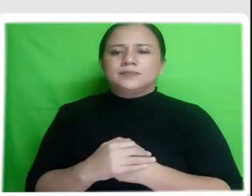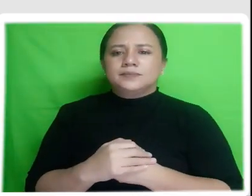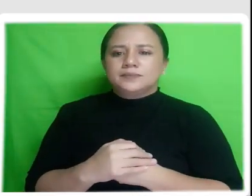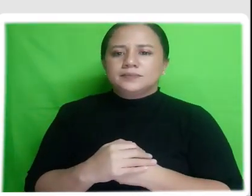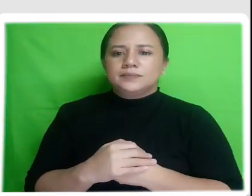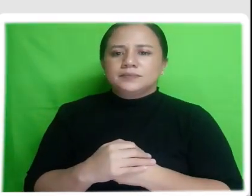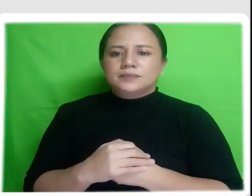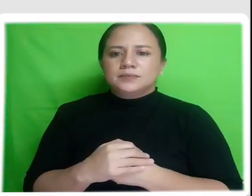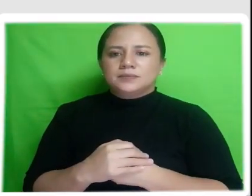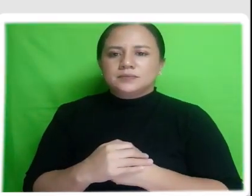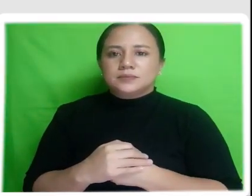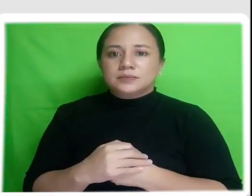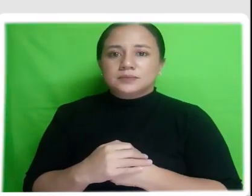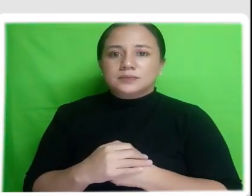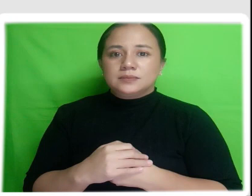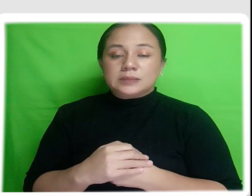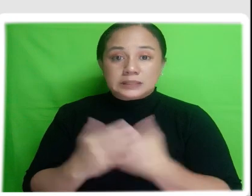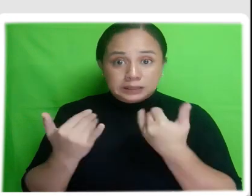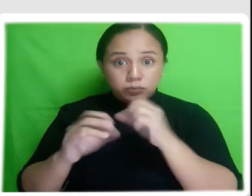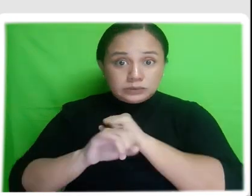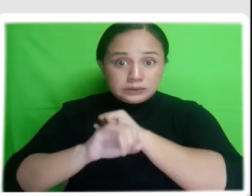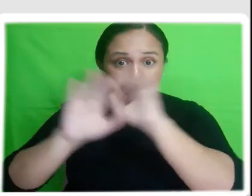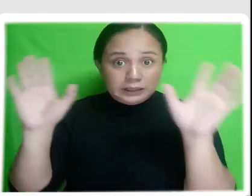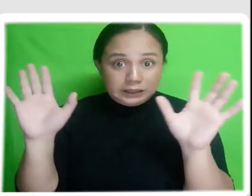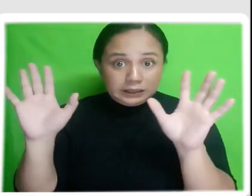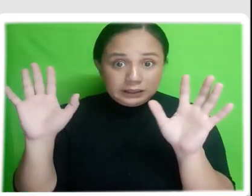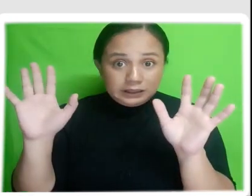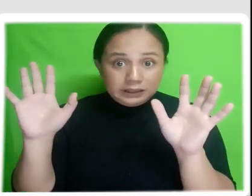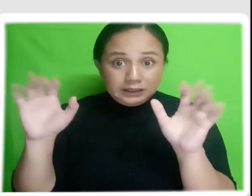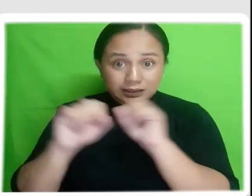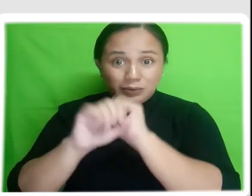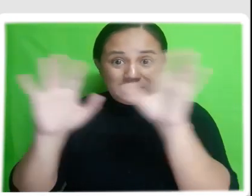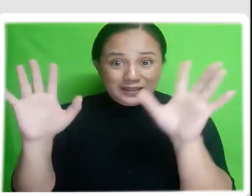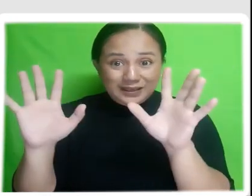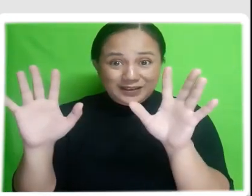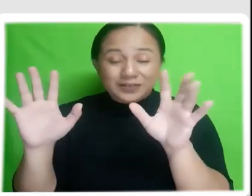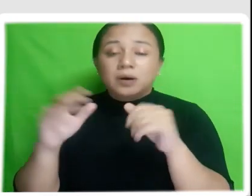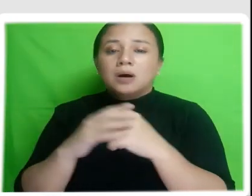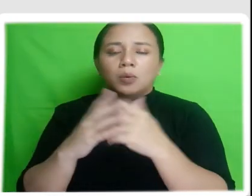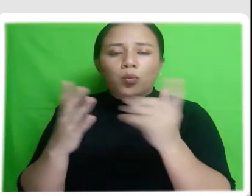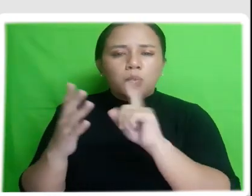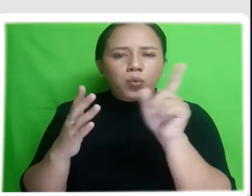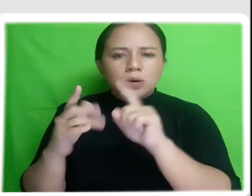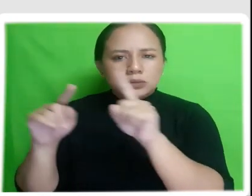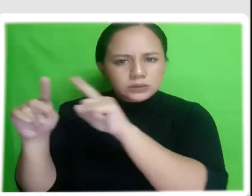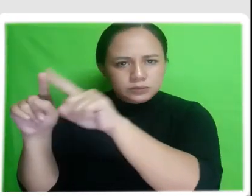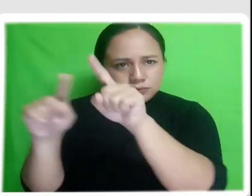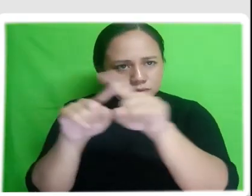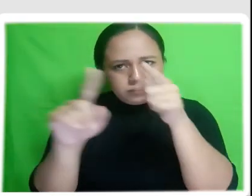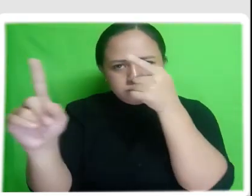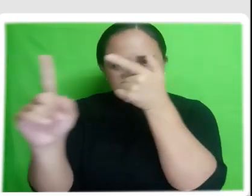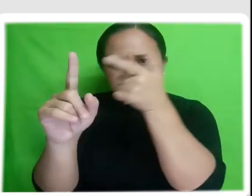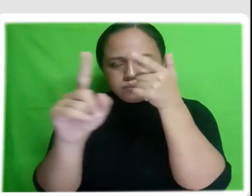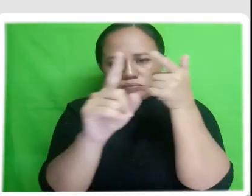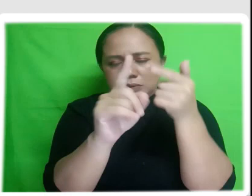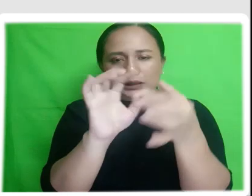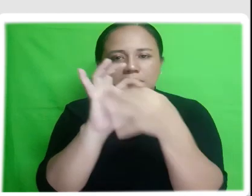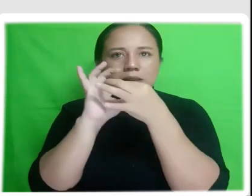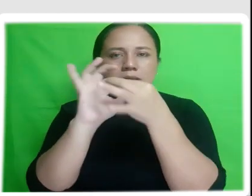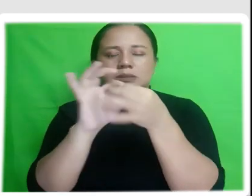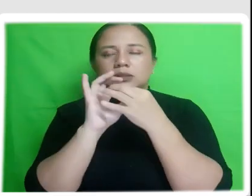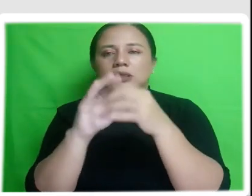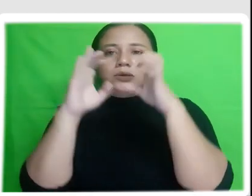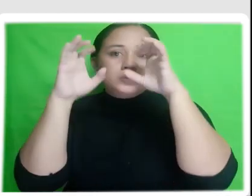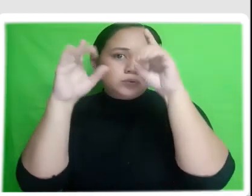is it now clearer to you what your different motives are for engaging in education